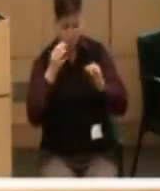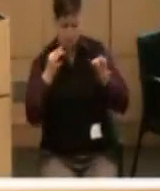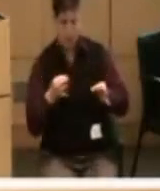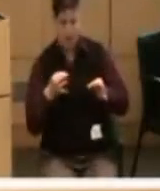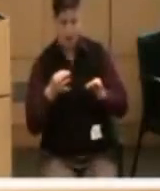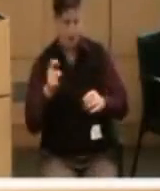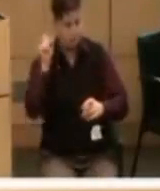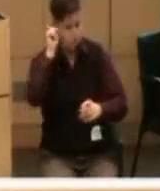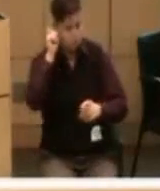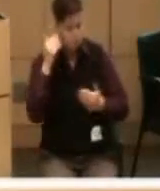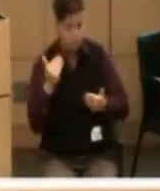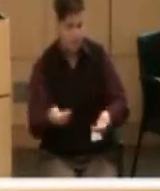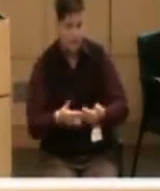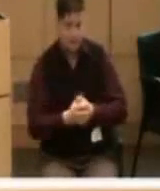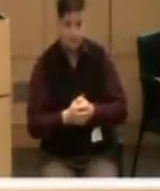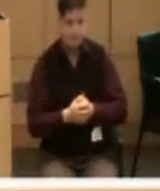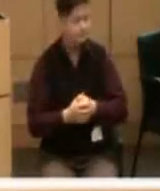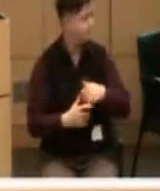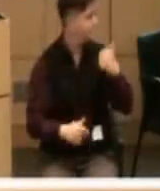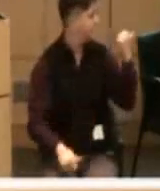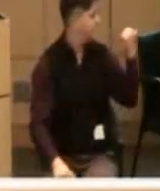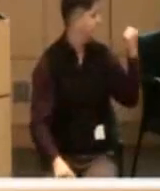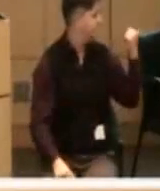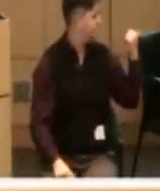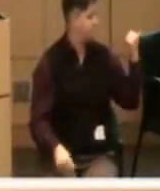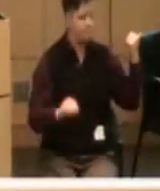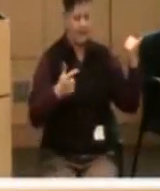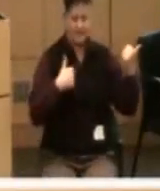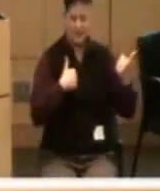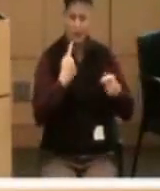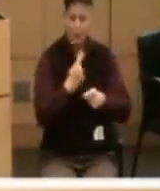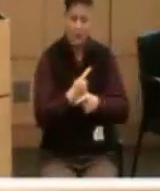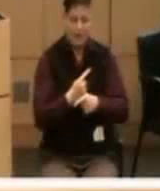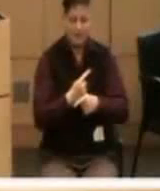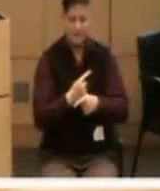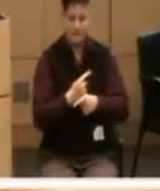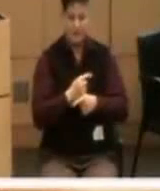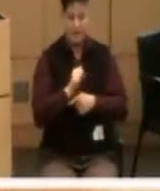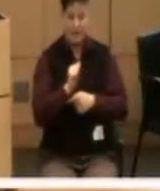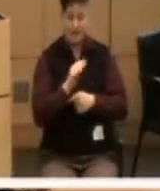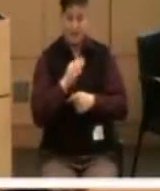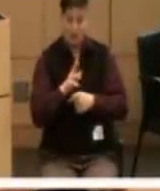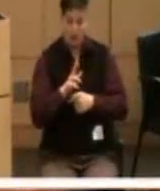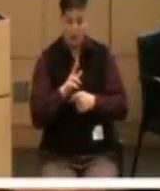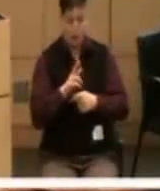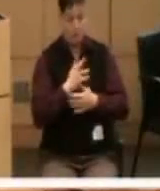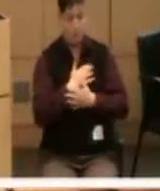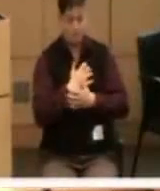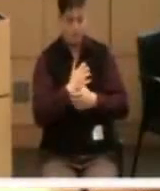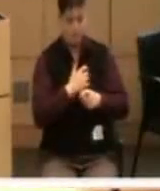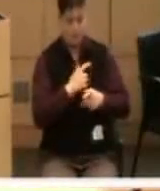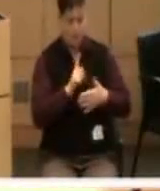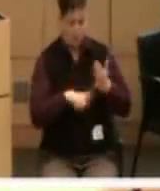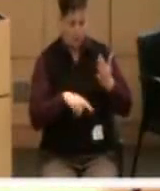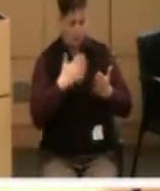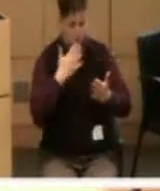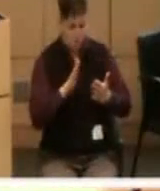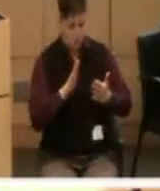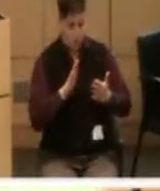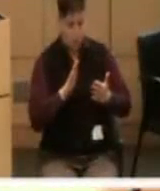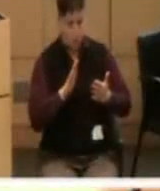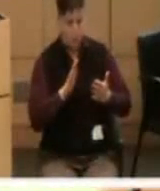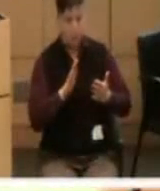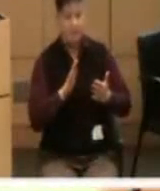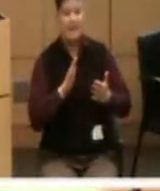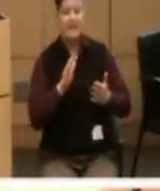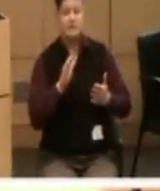I agree. Yeah. I would agree, and I think what you don't know about ABR with the greater degrees of hearing loss is what their speech understanding is, mm-hmm. and so that's